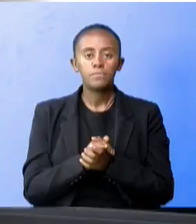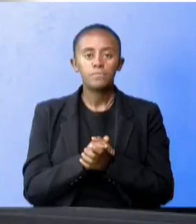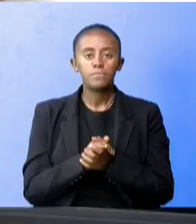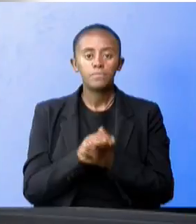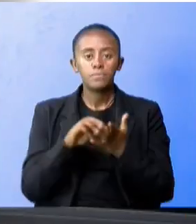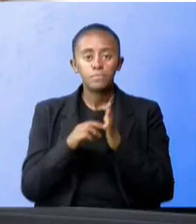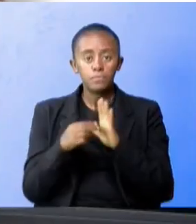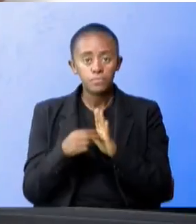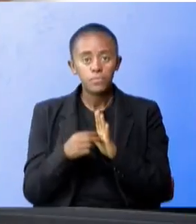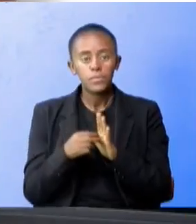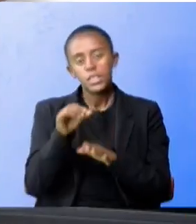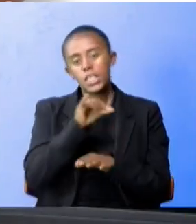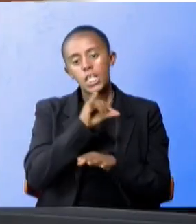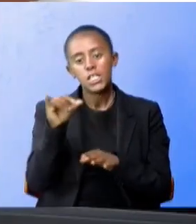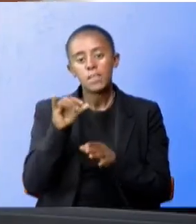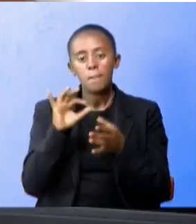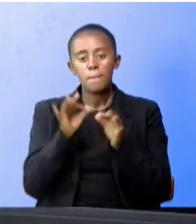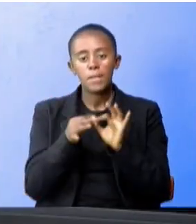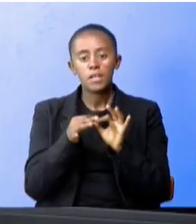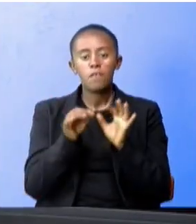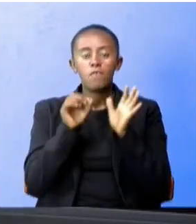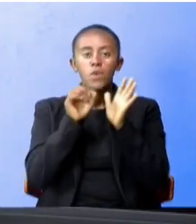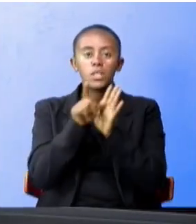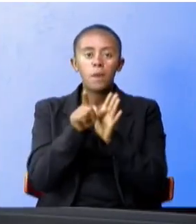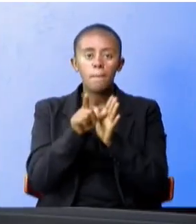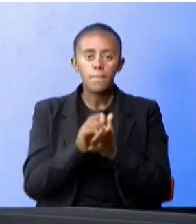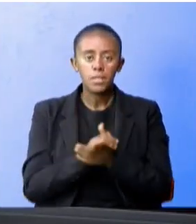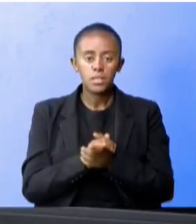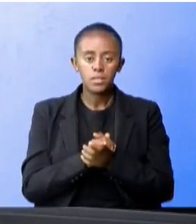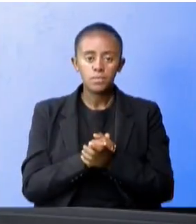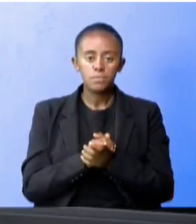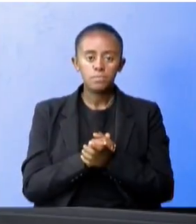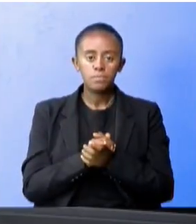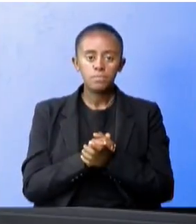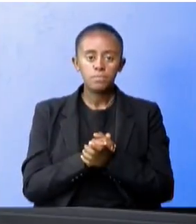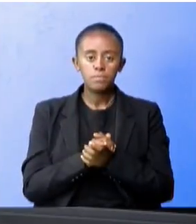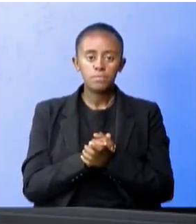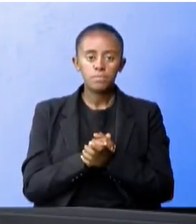Means having the same meaning. For example,